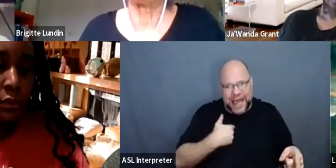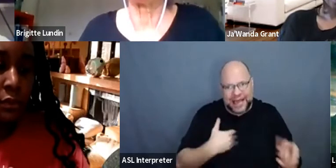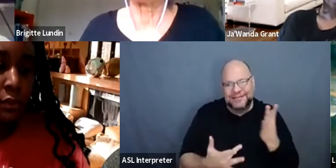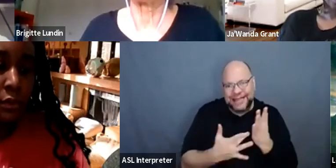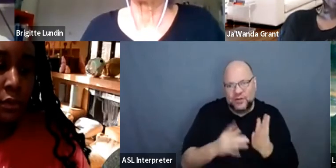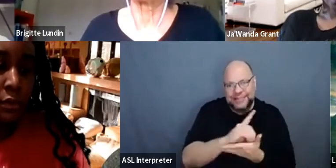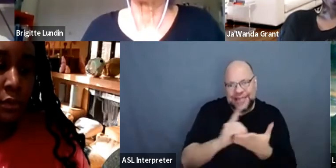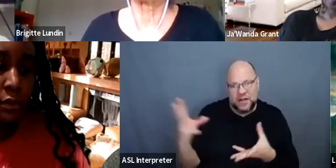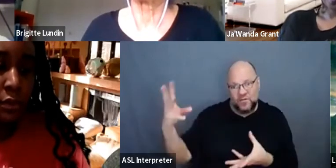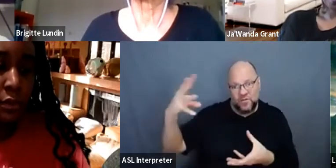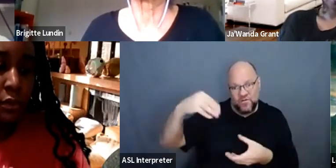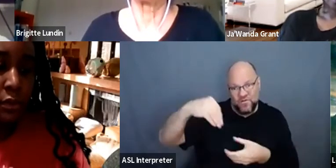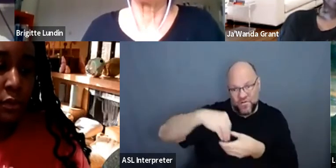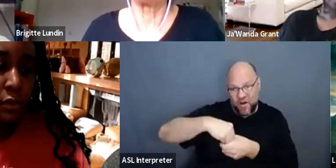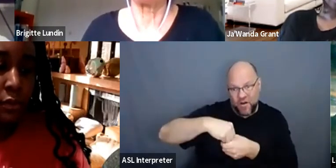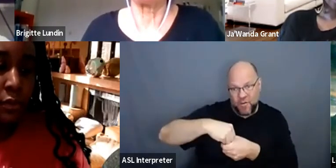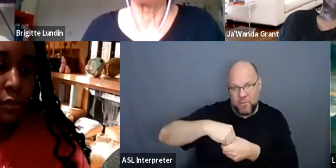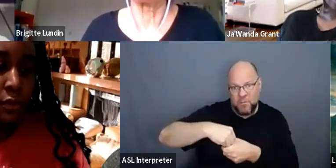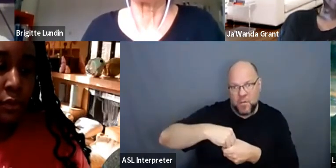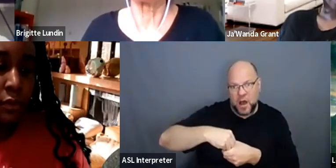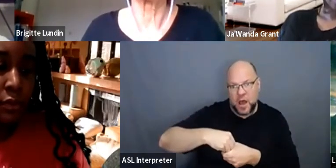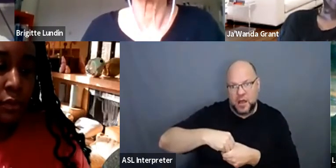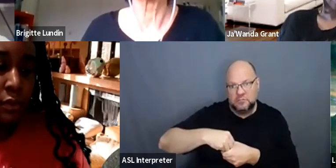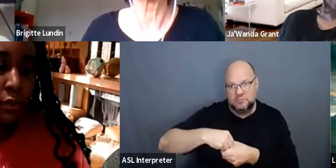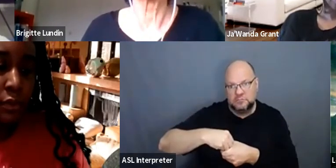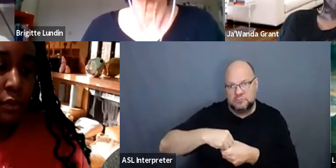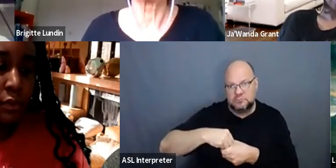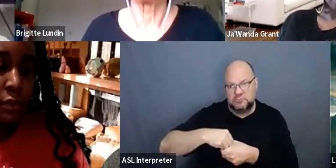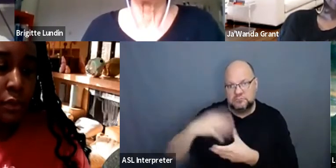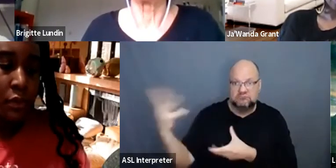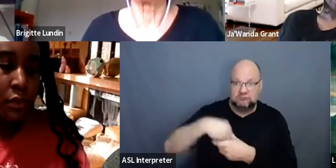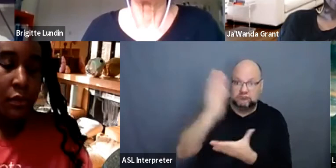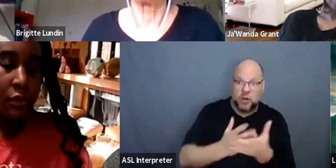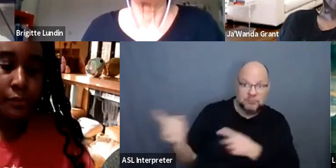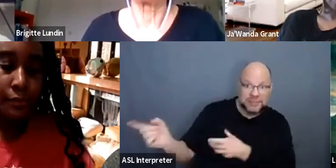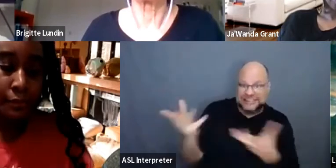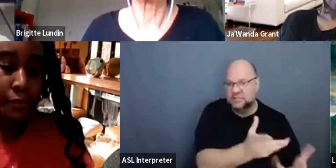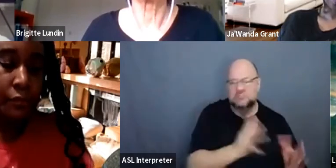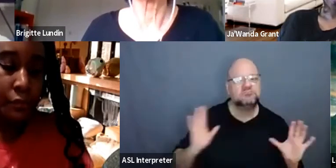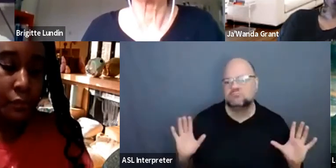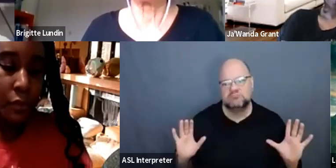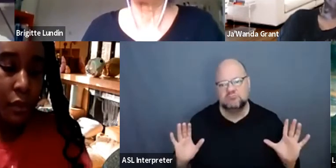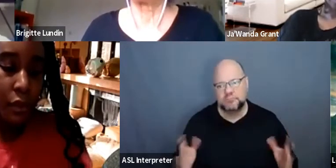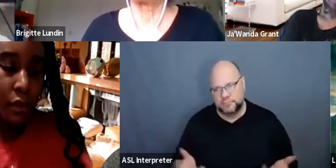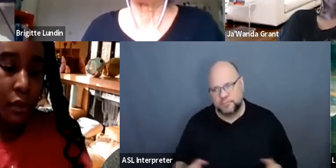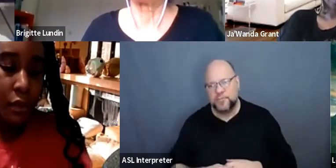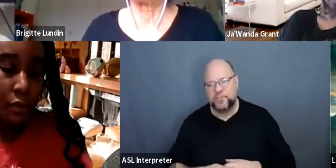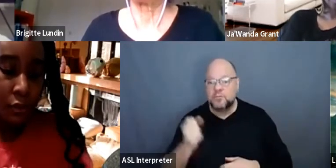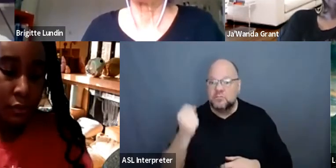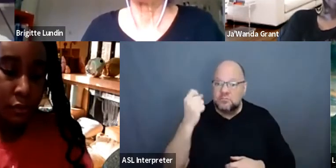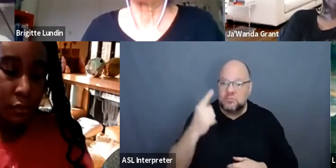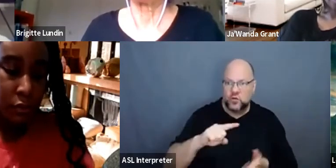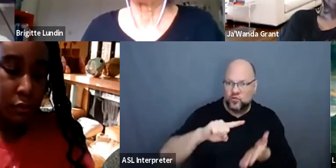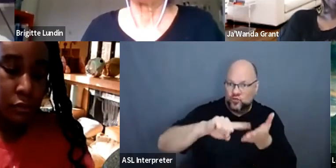technological design in it, but it is not a given that technological design is in industrial design. However,